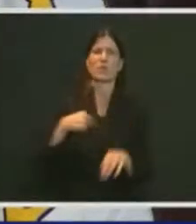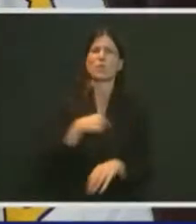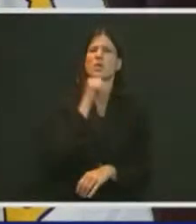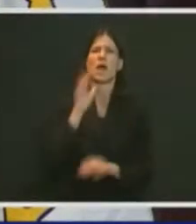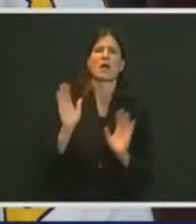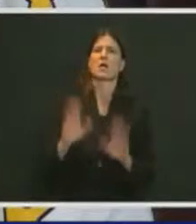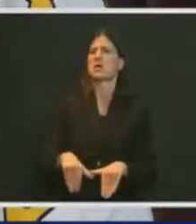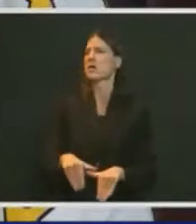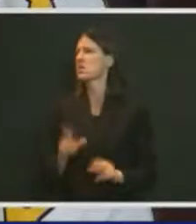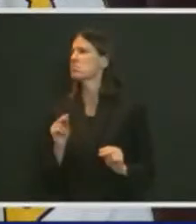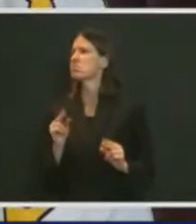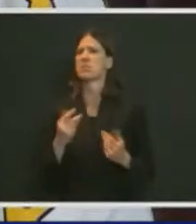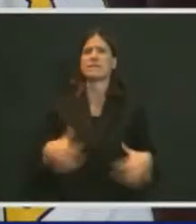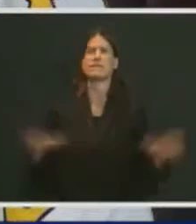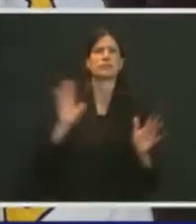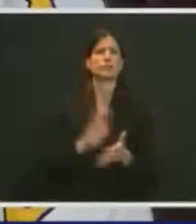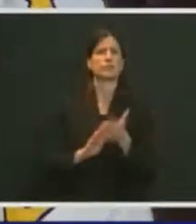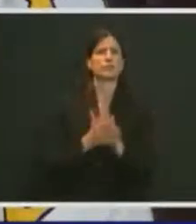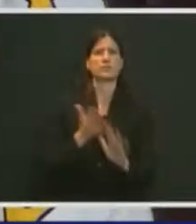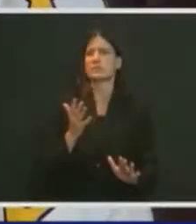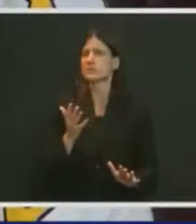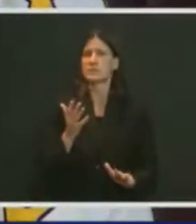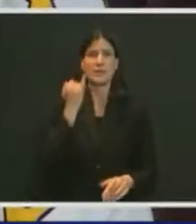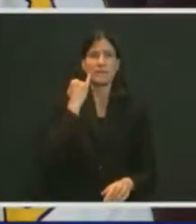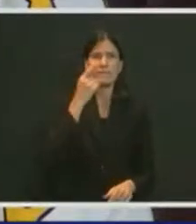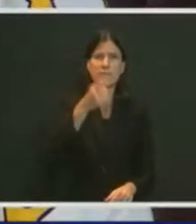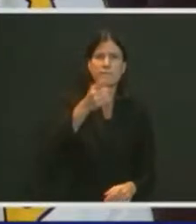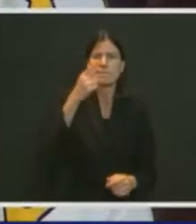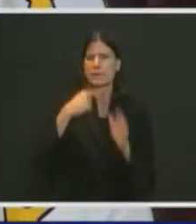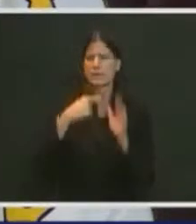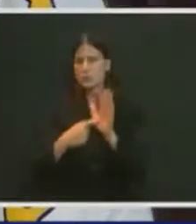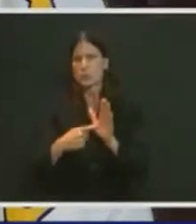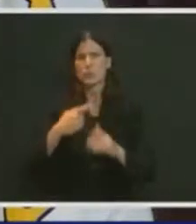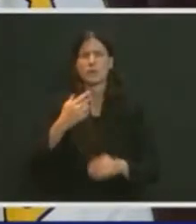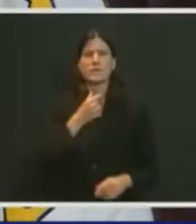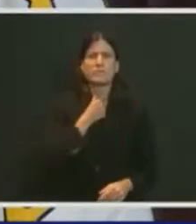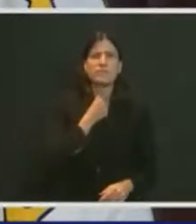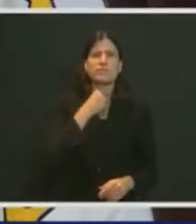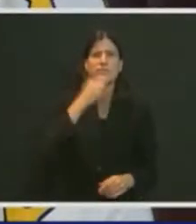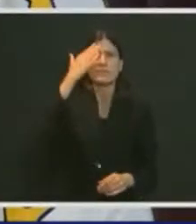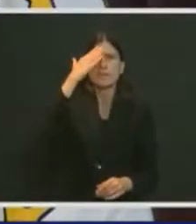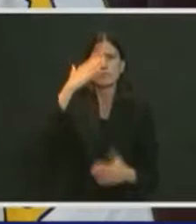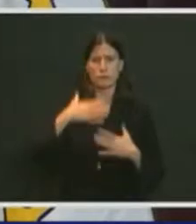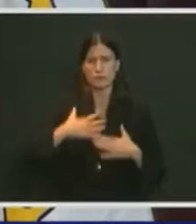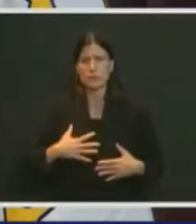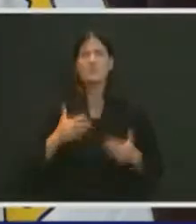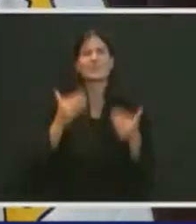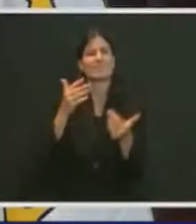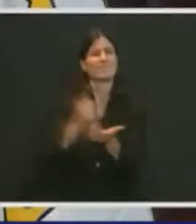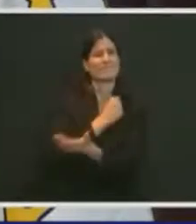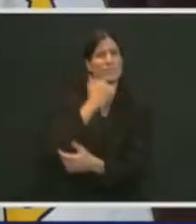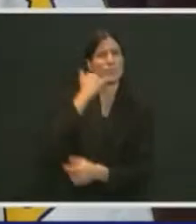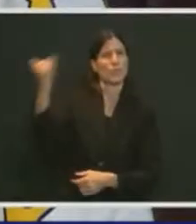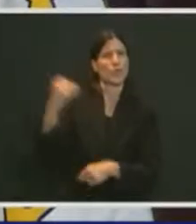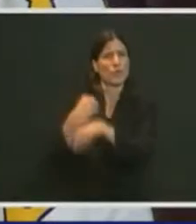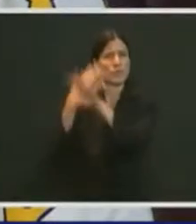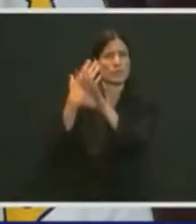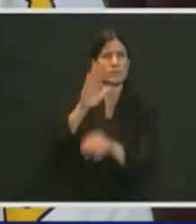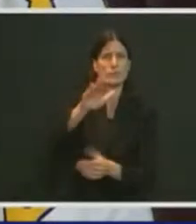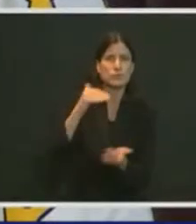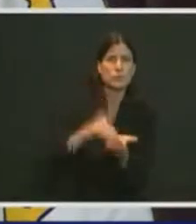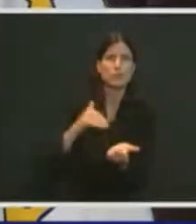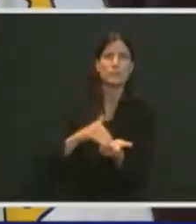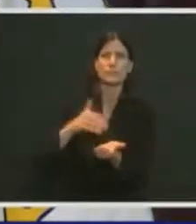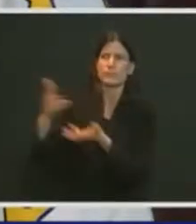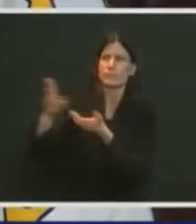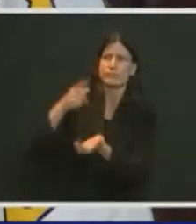If you have symptoms, we want you to call your doctor. Engaging your healthcare provider is so